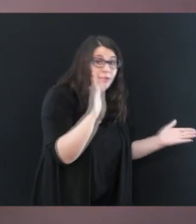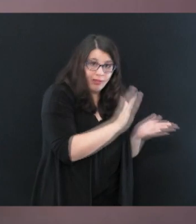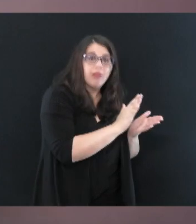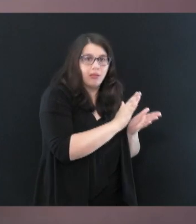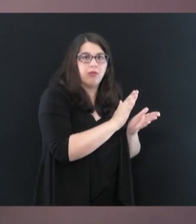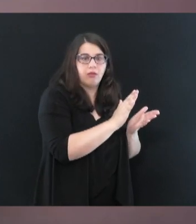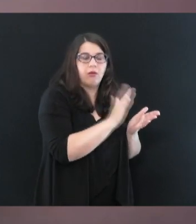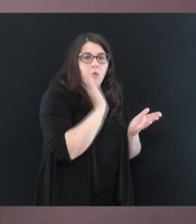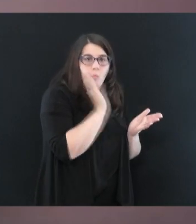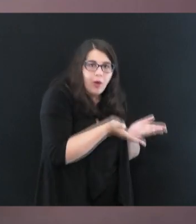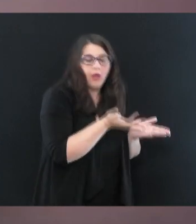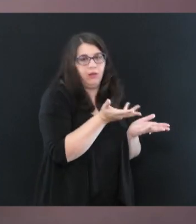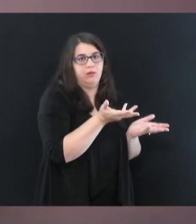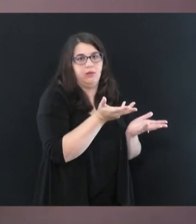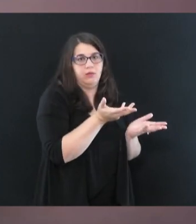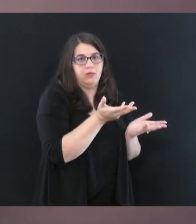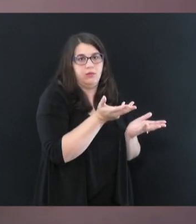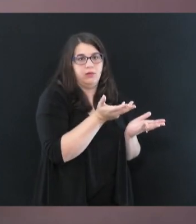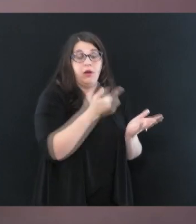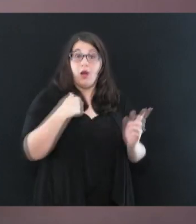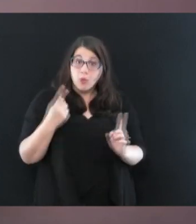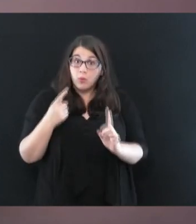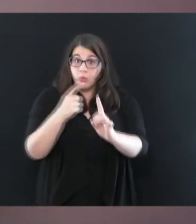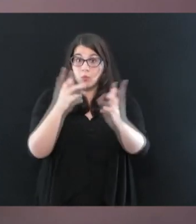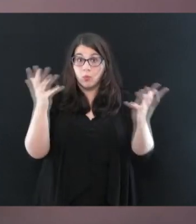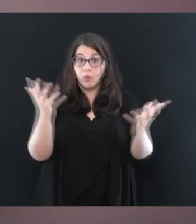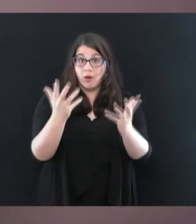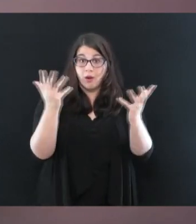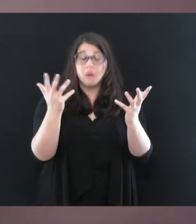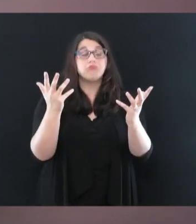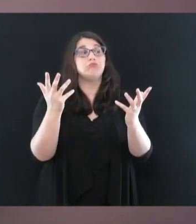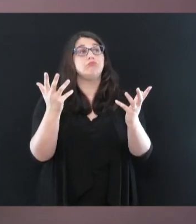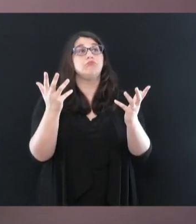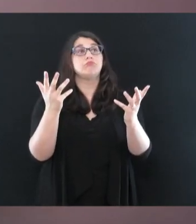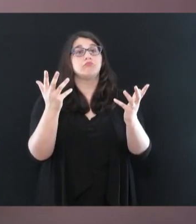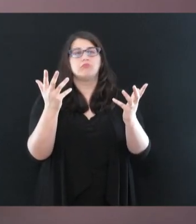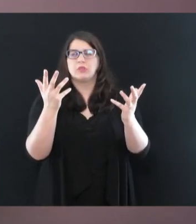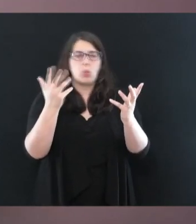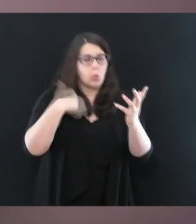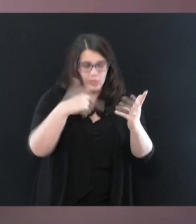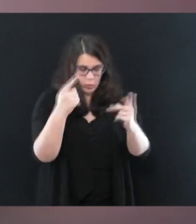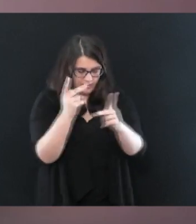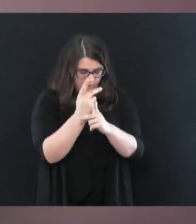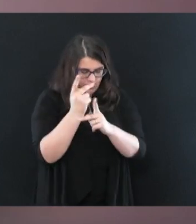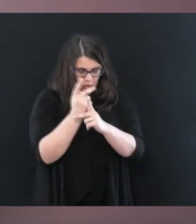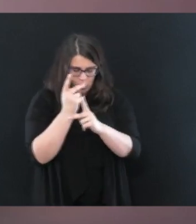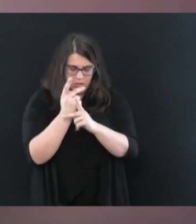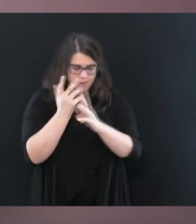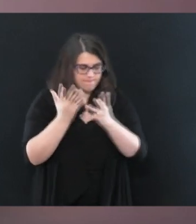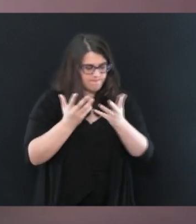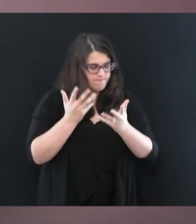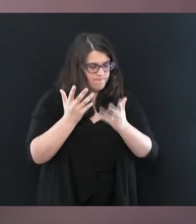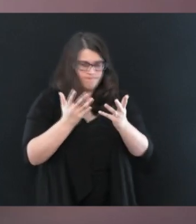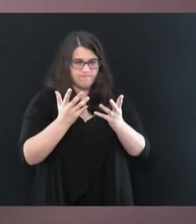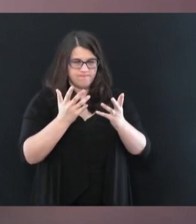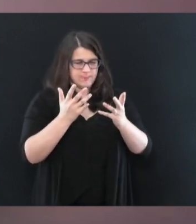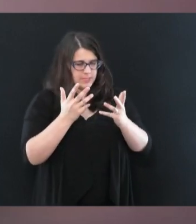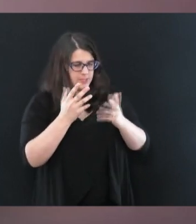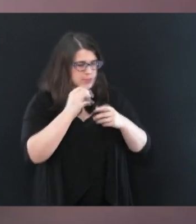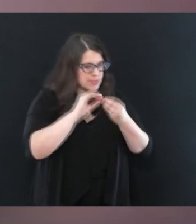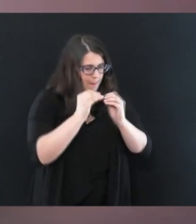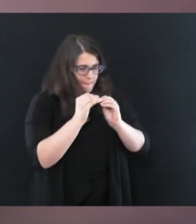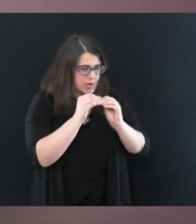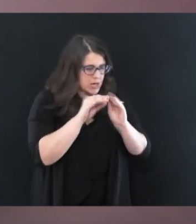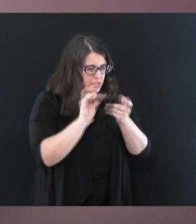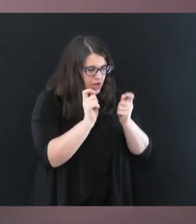looking for is we're looking for an approach, as we have continued to evolve our strategy, to